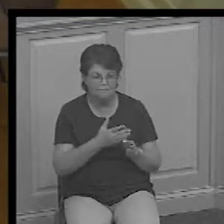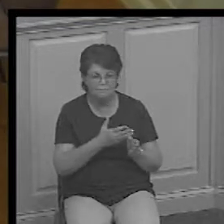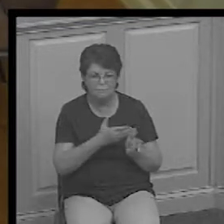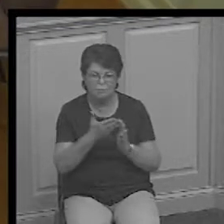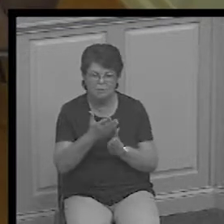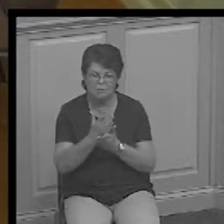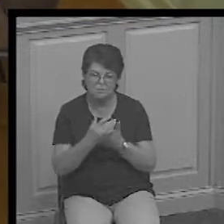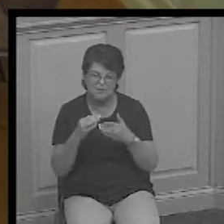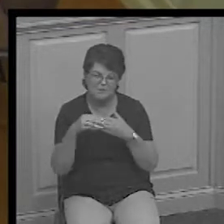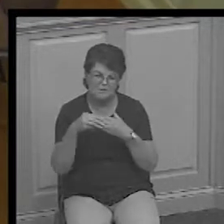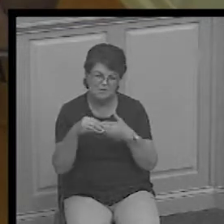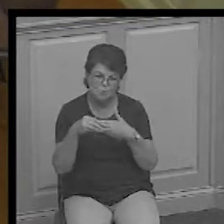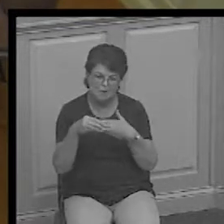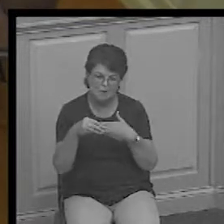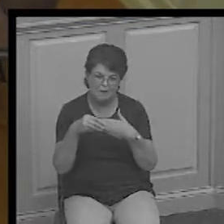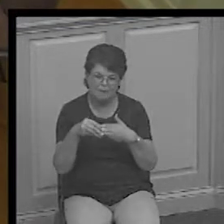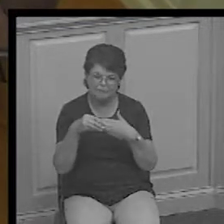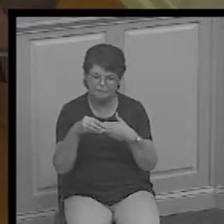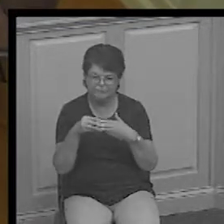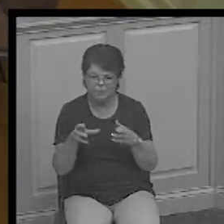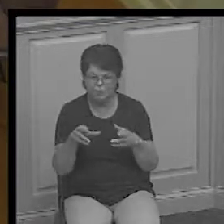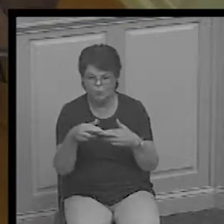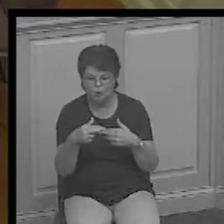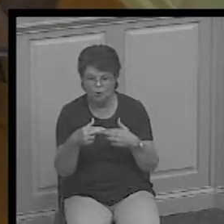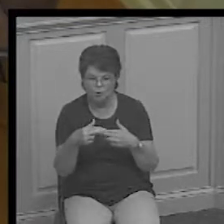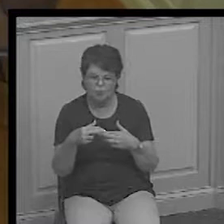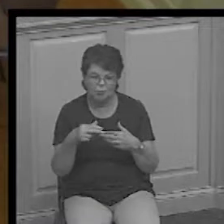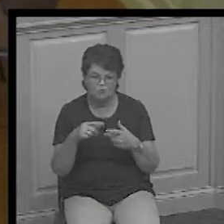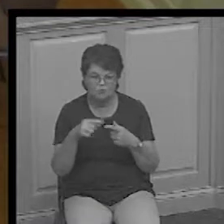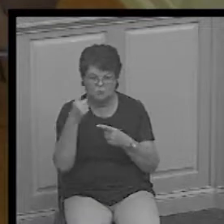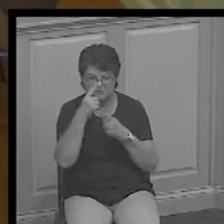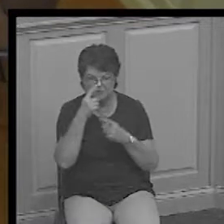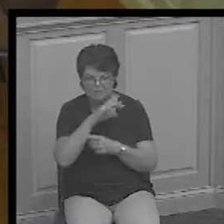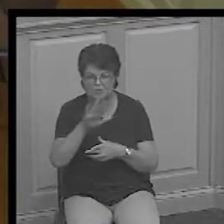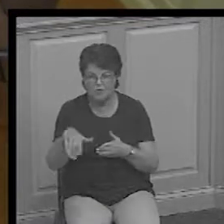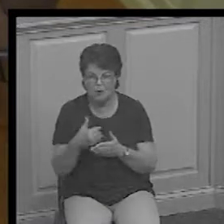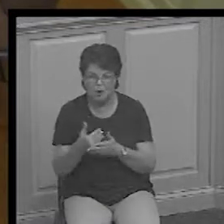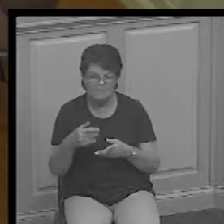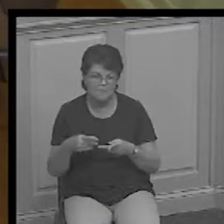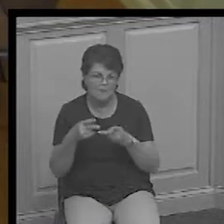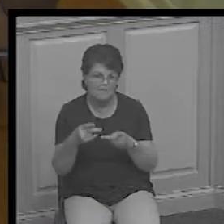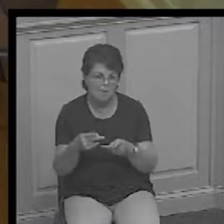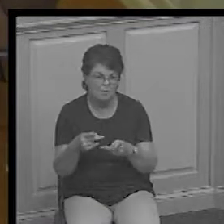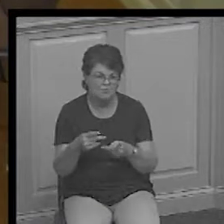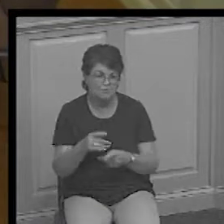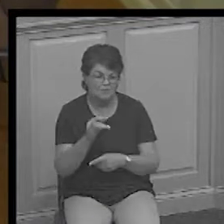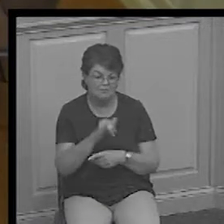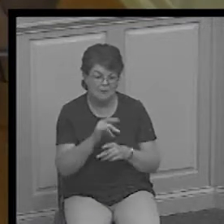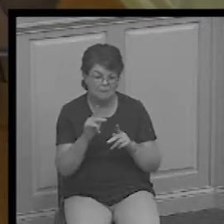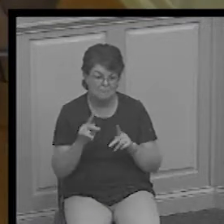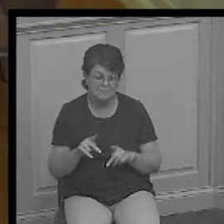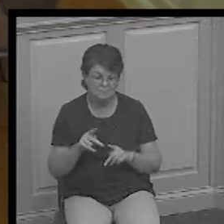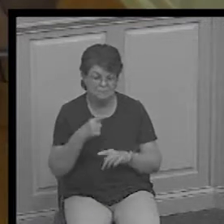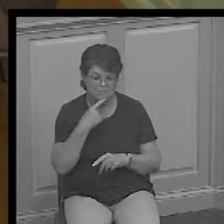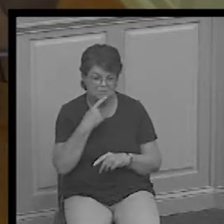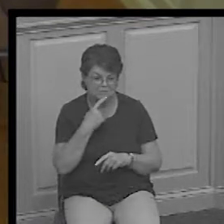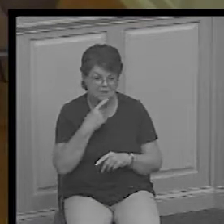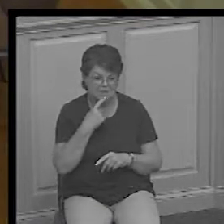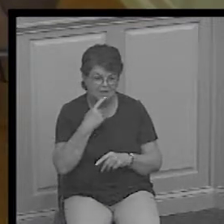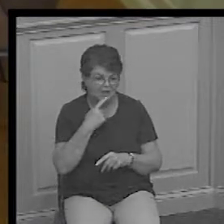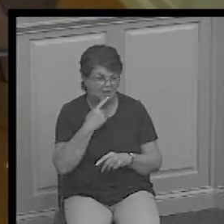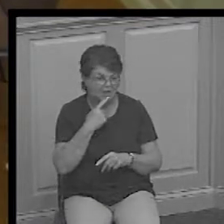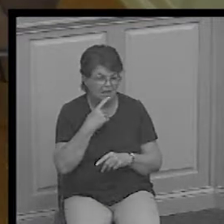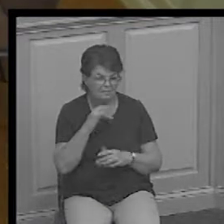to consider all proposals. And so this person has said that this sort of comes